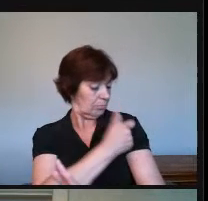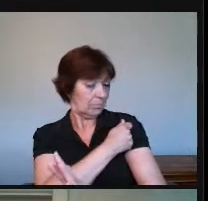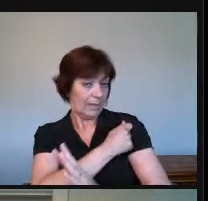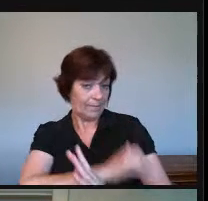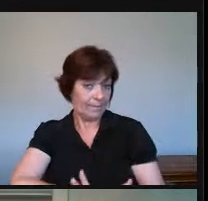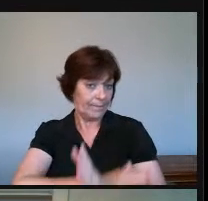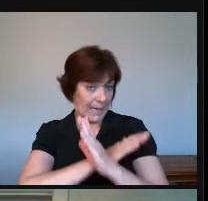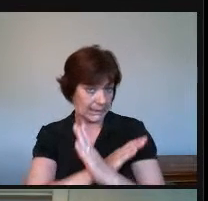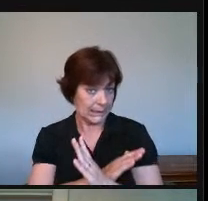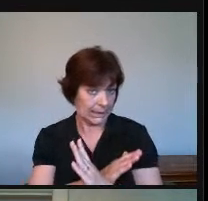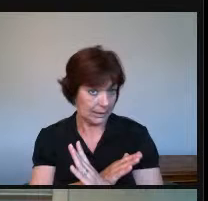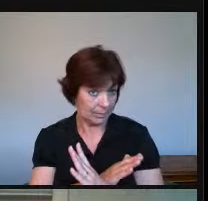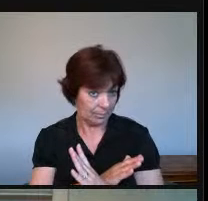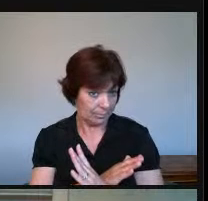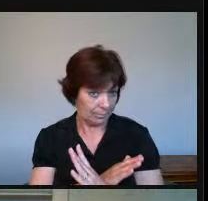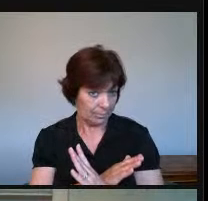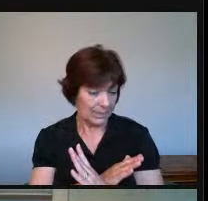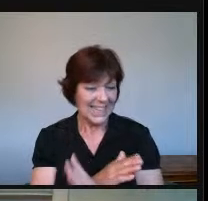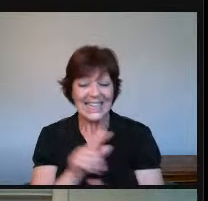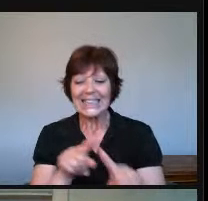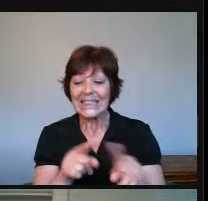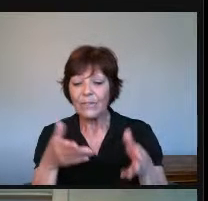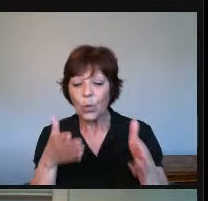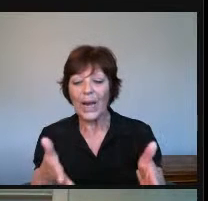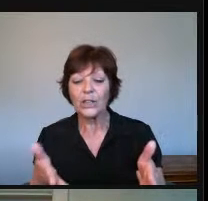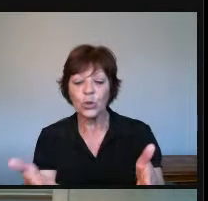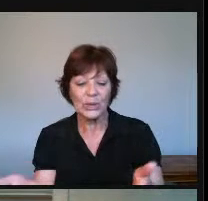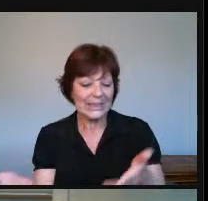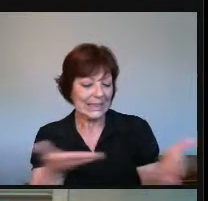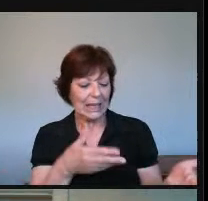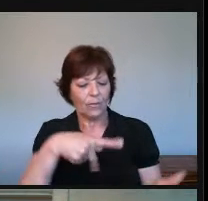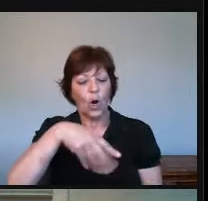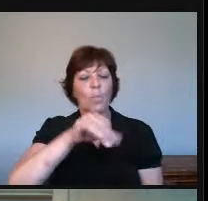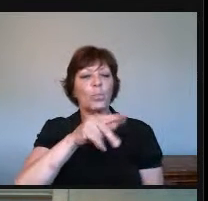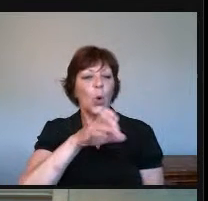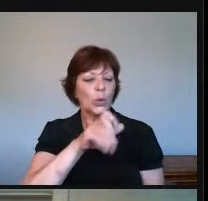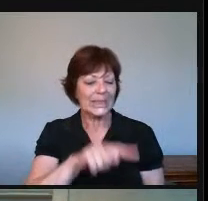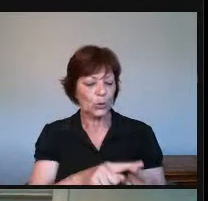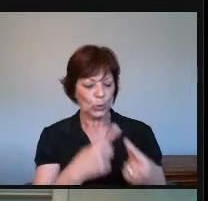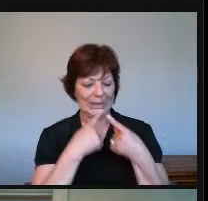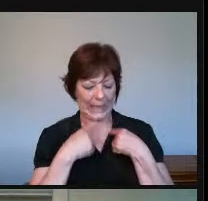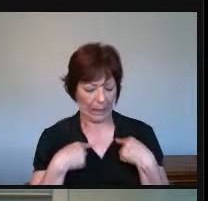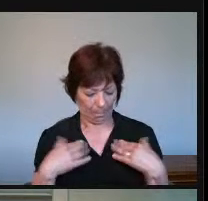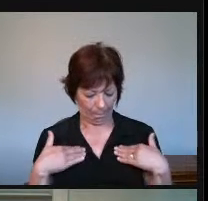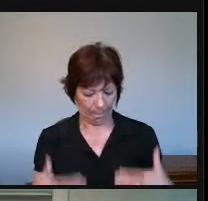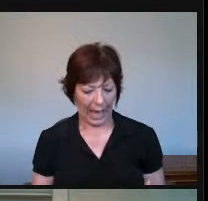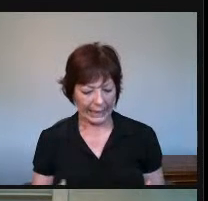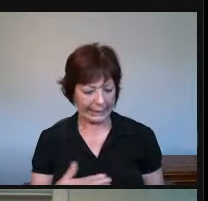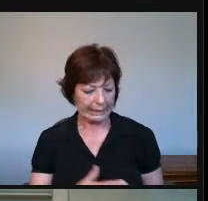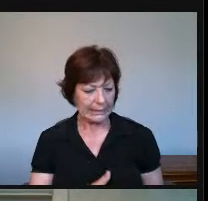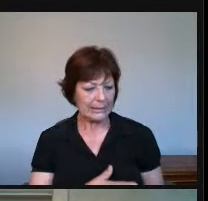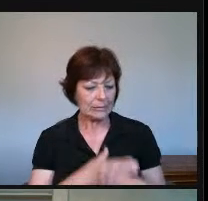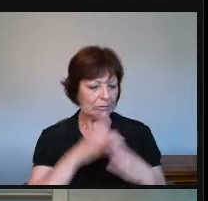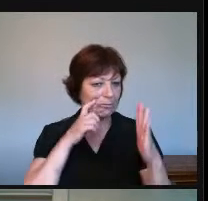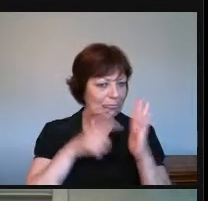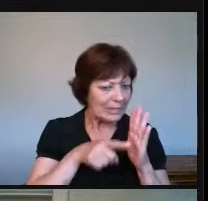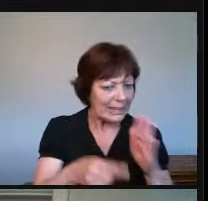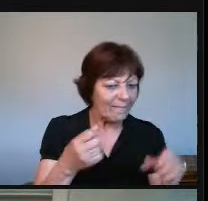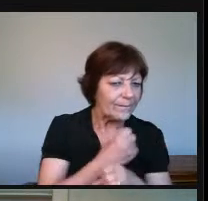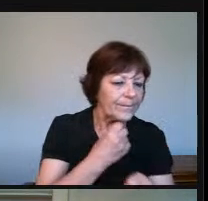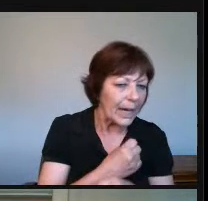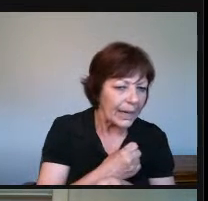the protein that triggers the immune system to the human body. But what